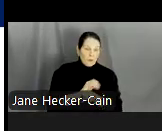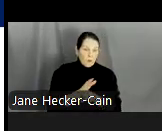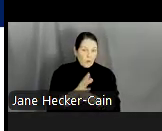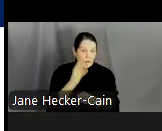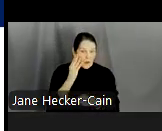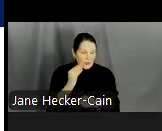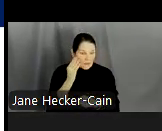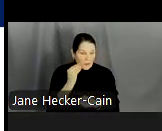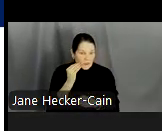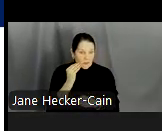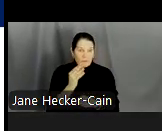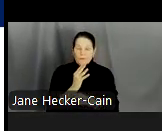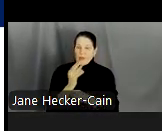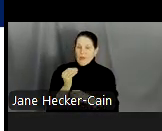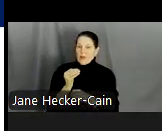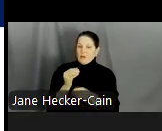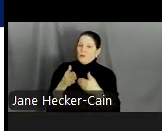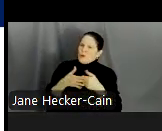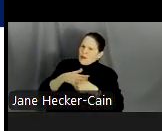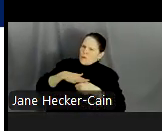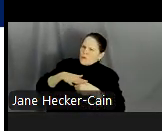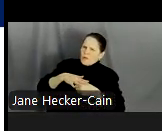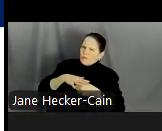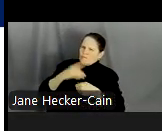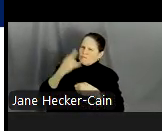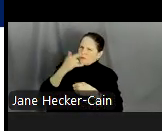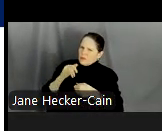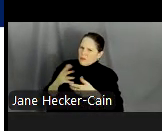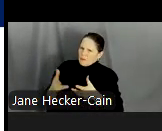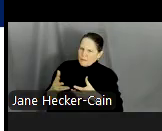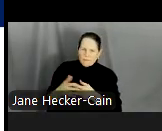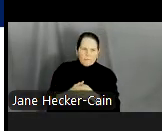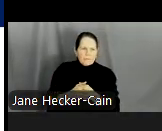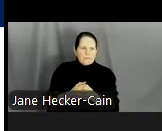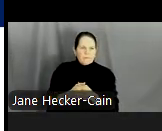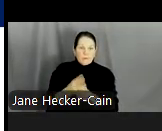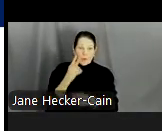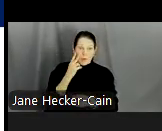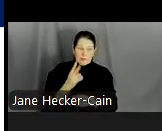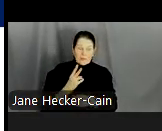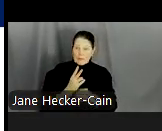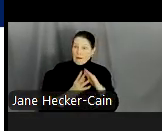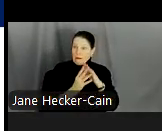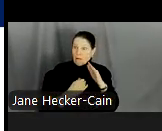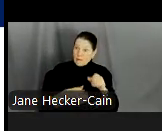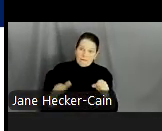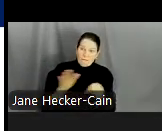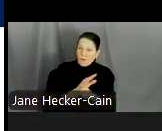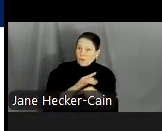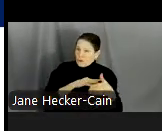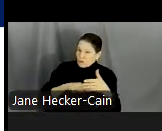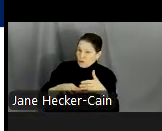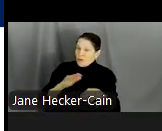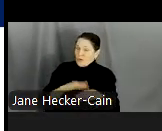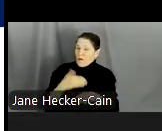experiences, and neighborhood. And you can see a copy of our full survey on our website, and we